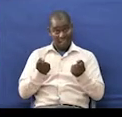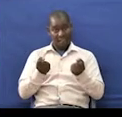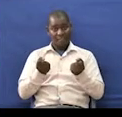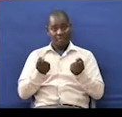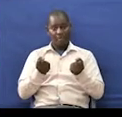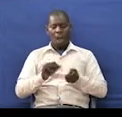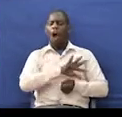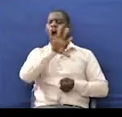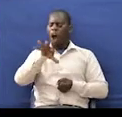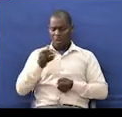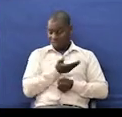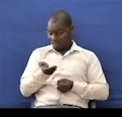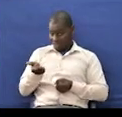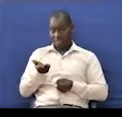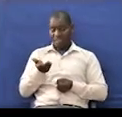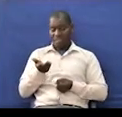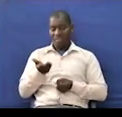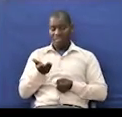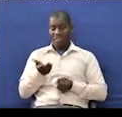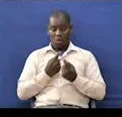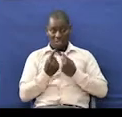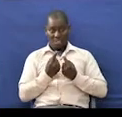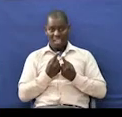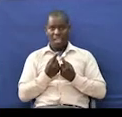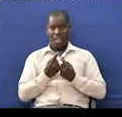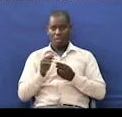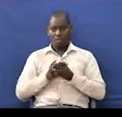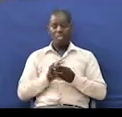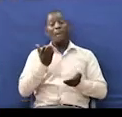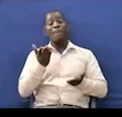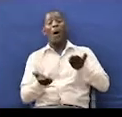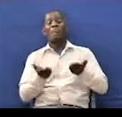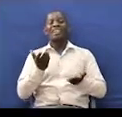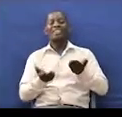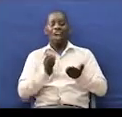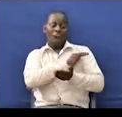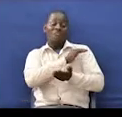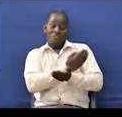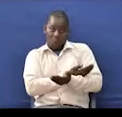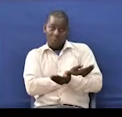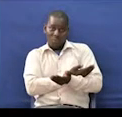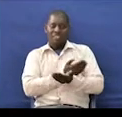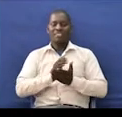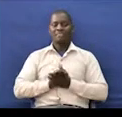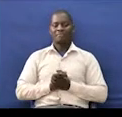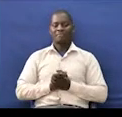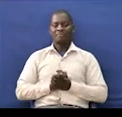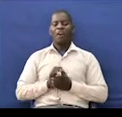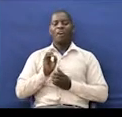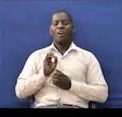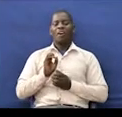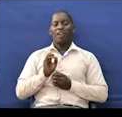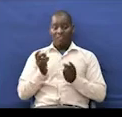all of these are what we are calling moment of force. Therefore, moment